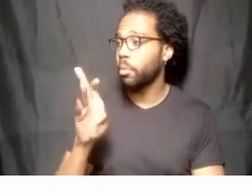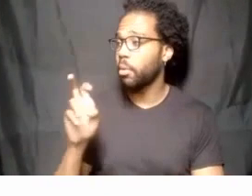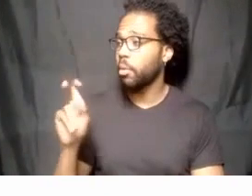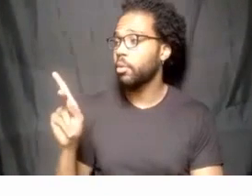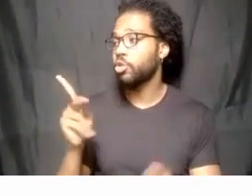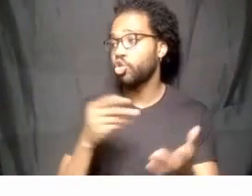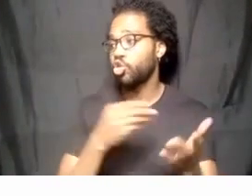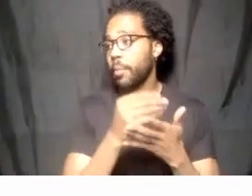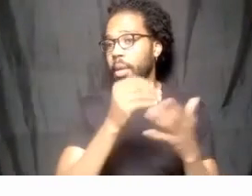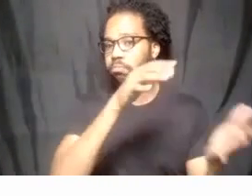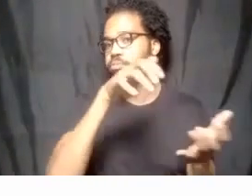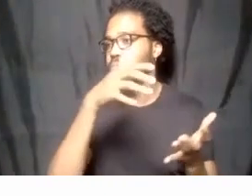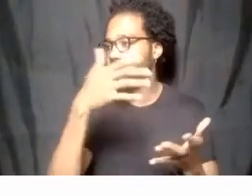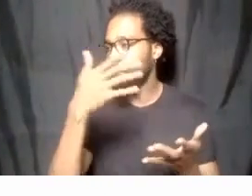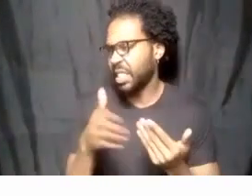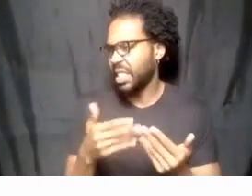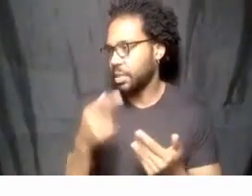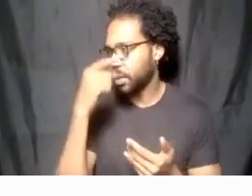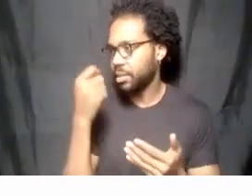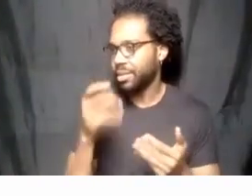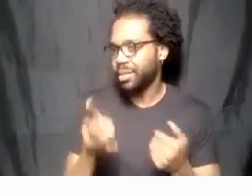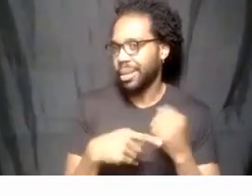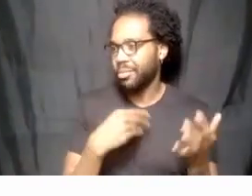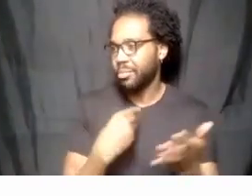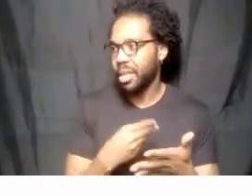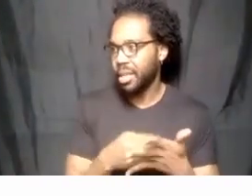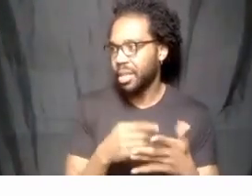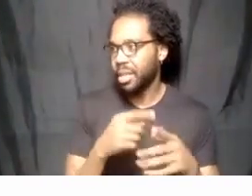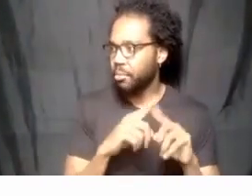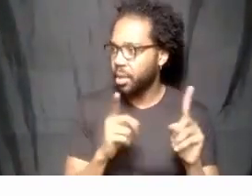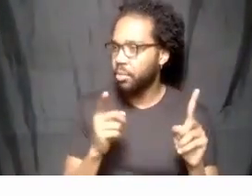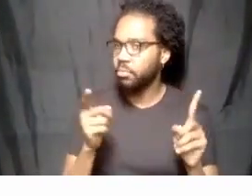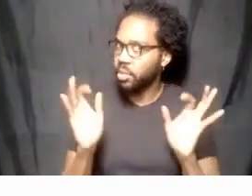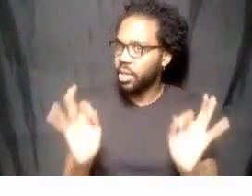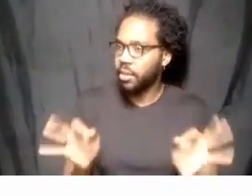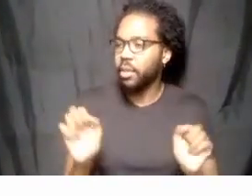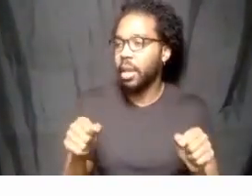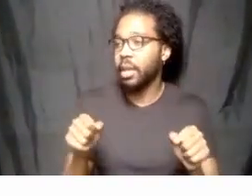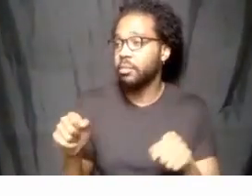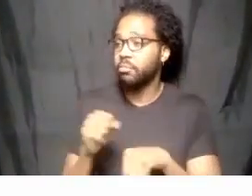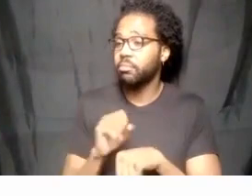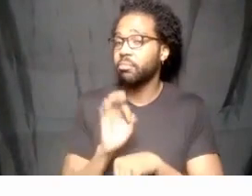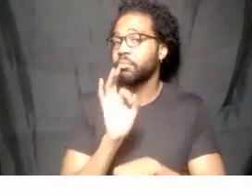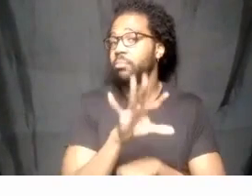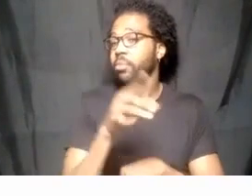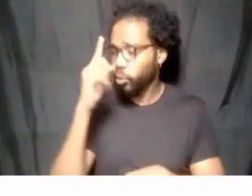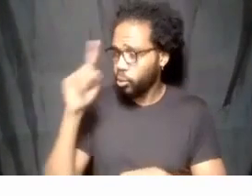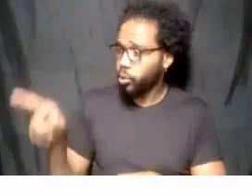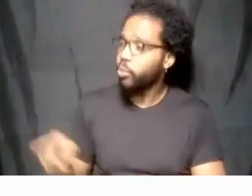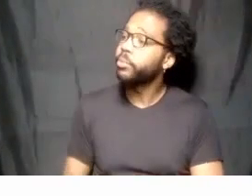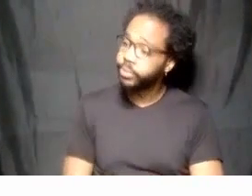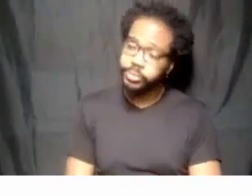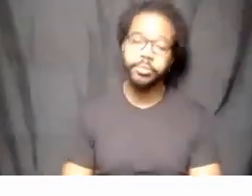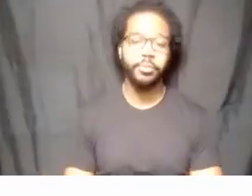the economies of it, but we certainly could send that suggestion to them.